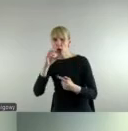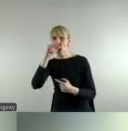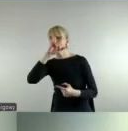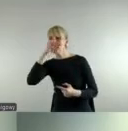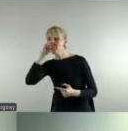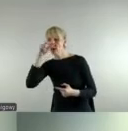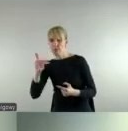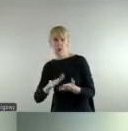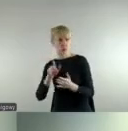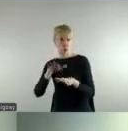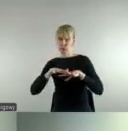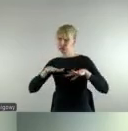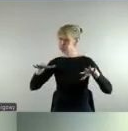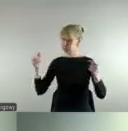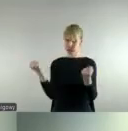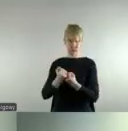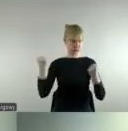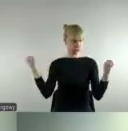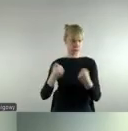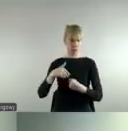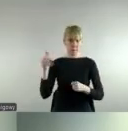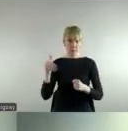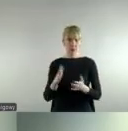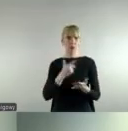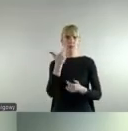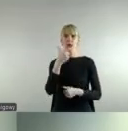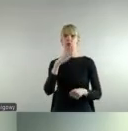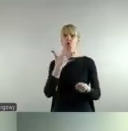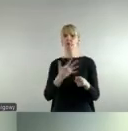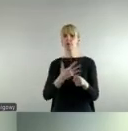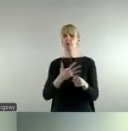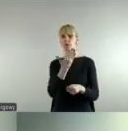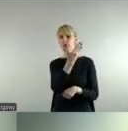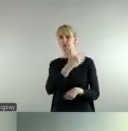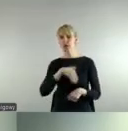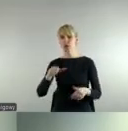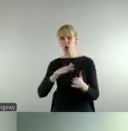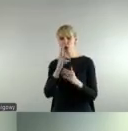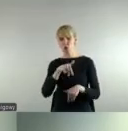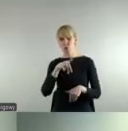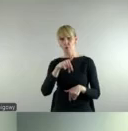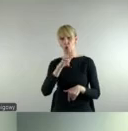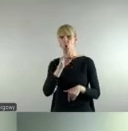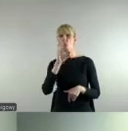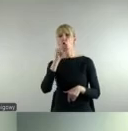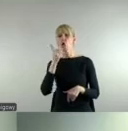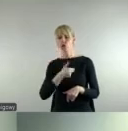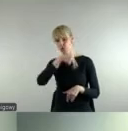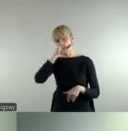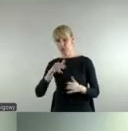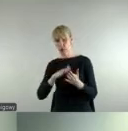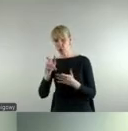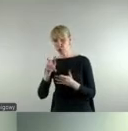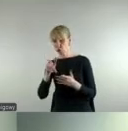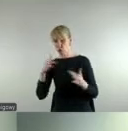consequences and 150 million Norwegian kroner in damages. And it lasted for several days. And this was one of many